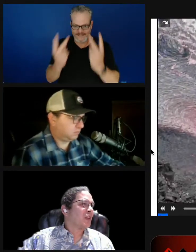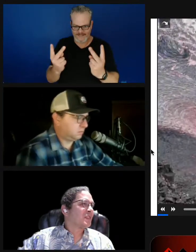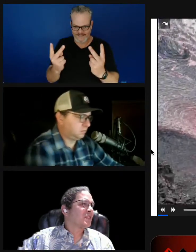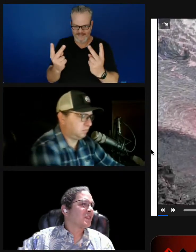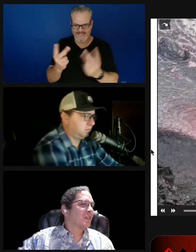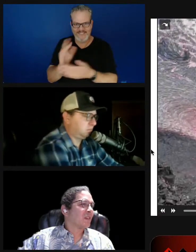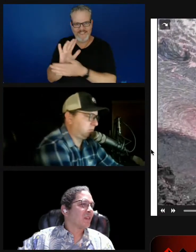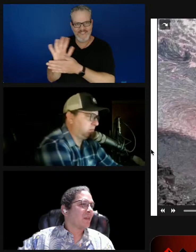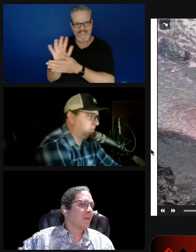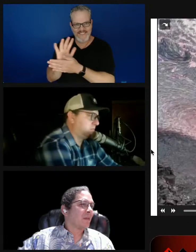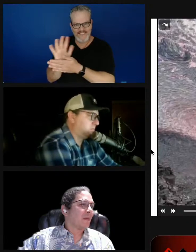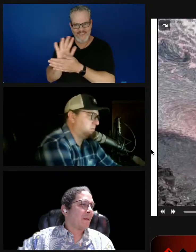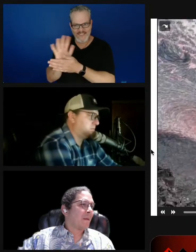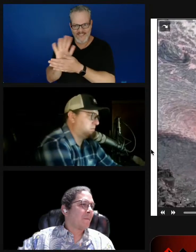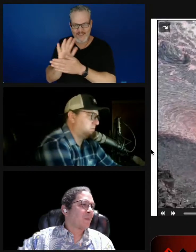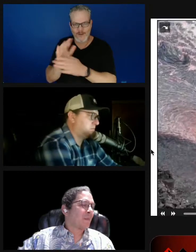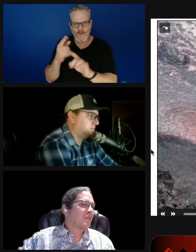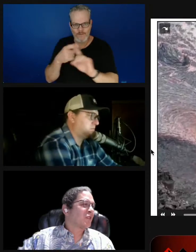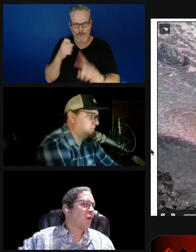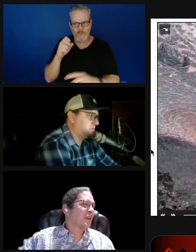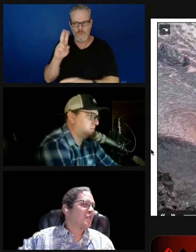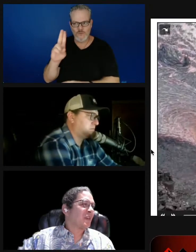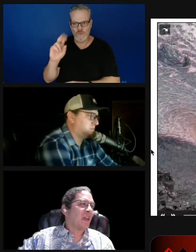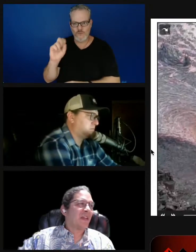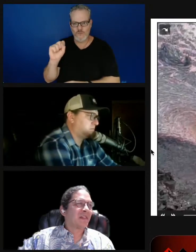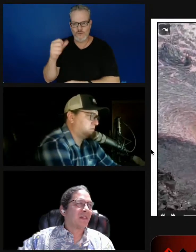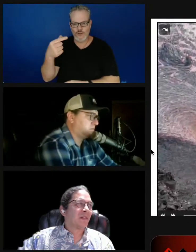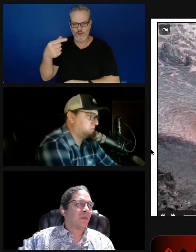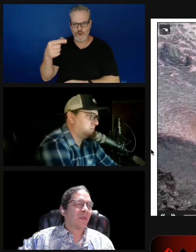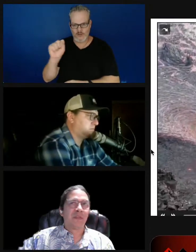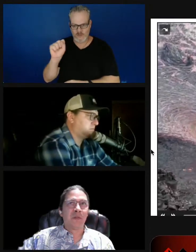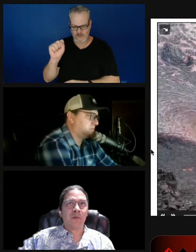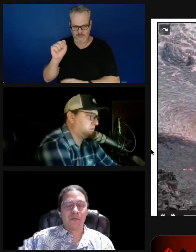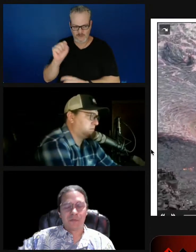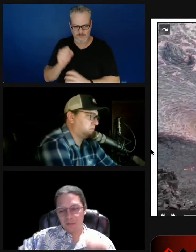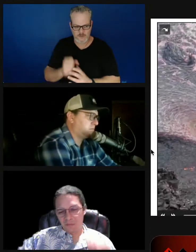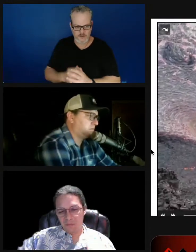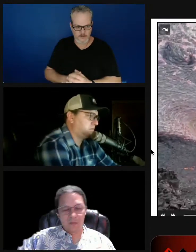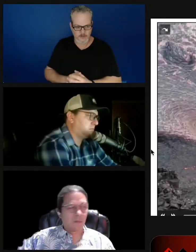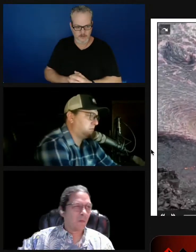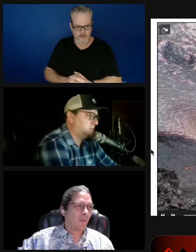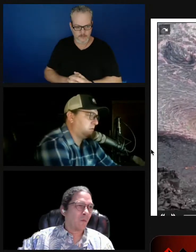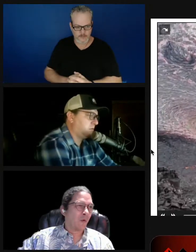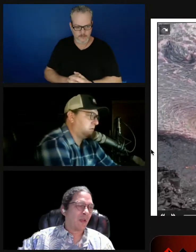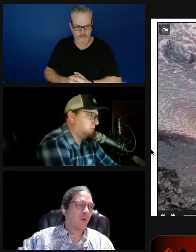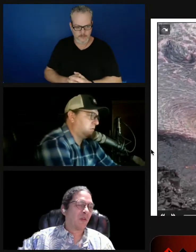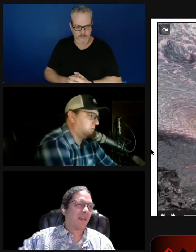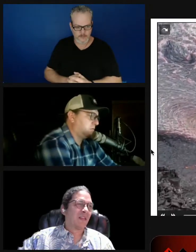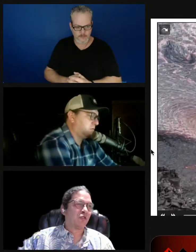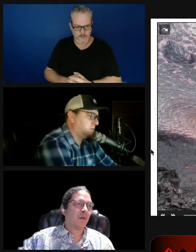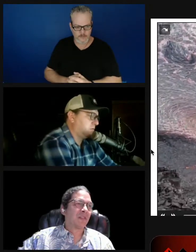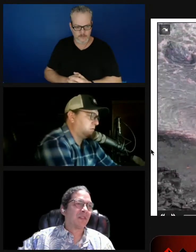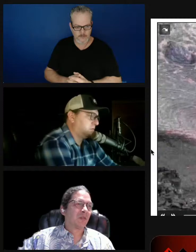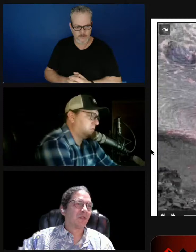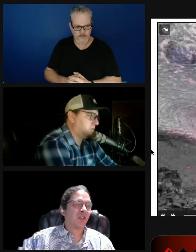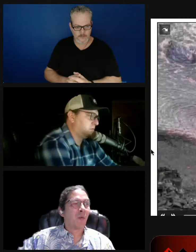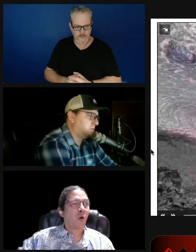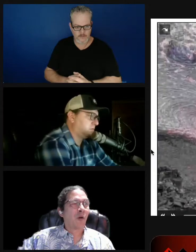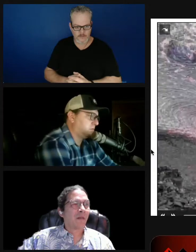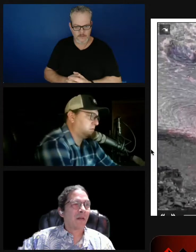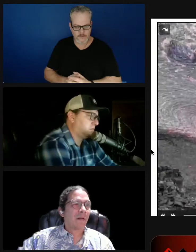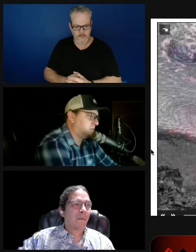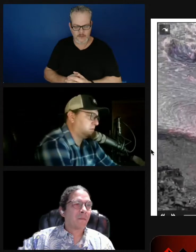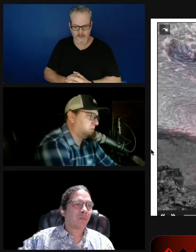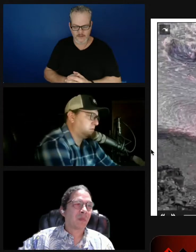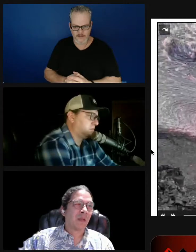the USGS. About as current as you can get with a view from where they can show us. So there's a lot